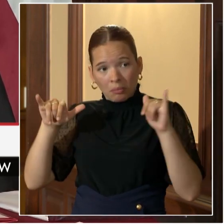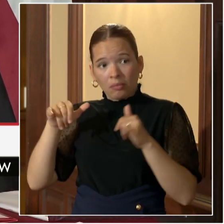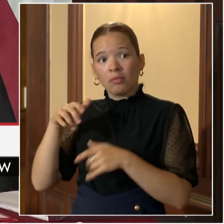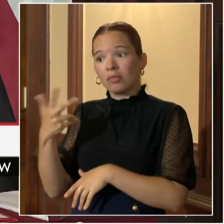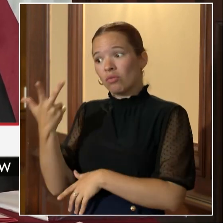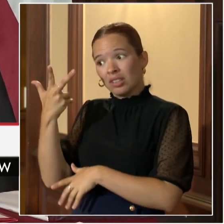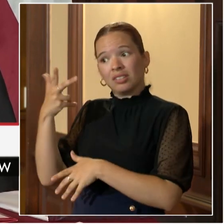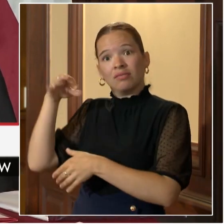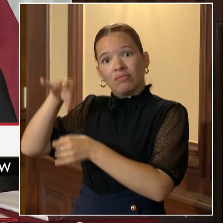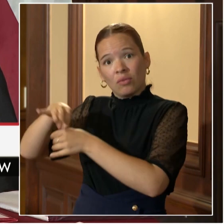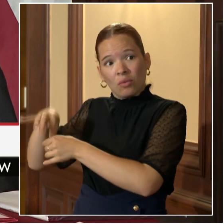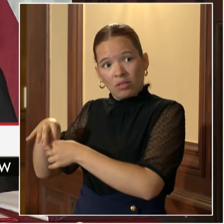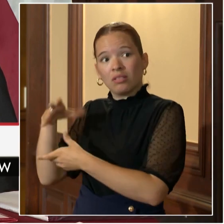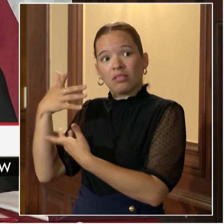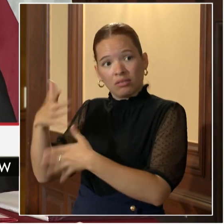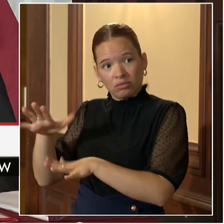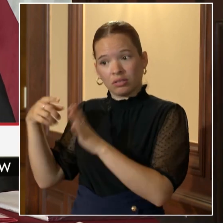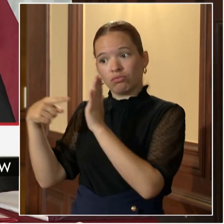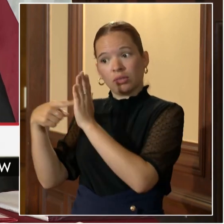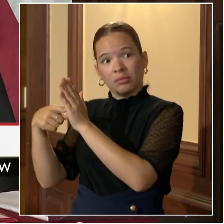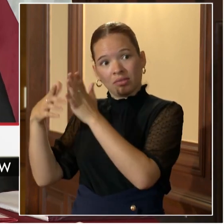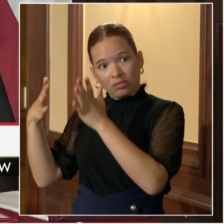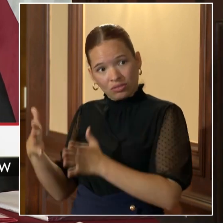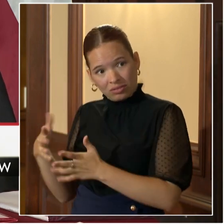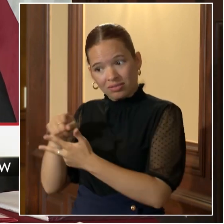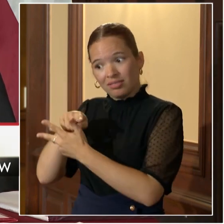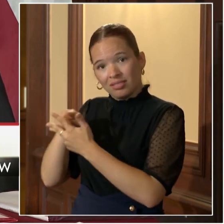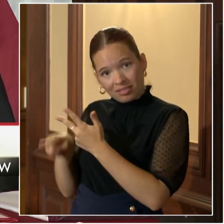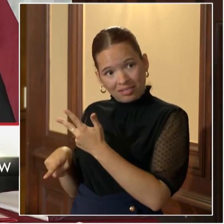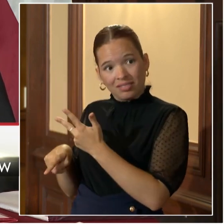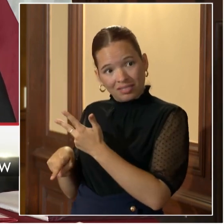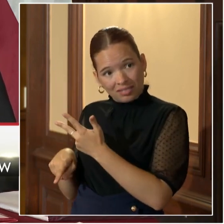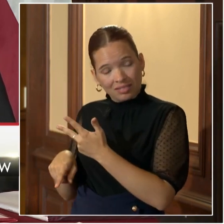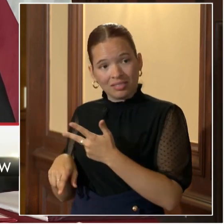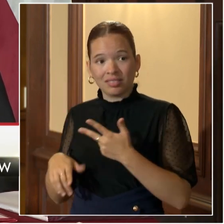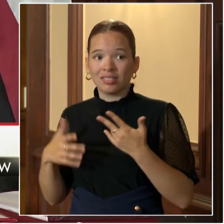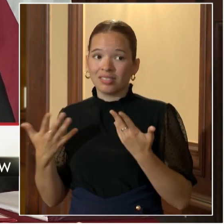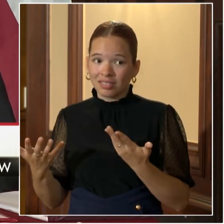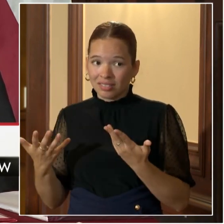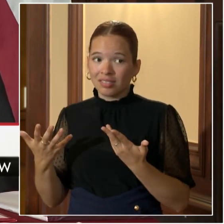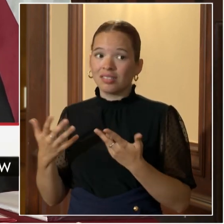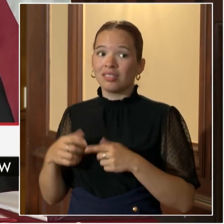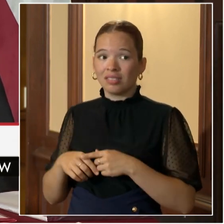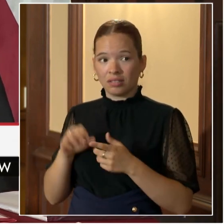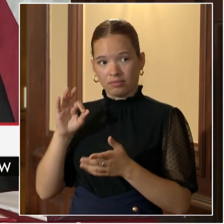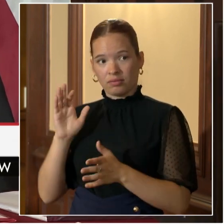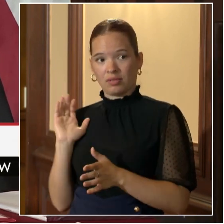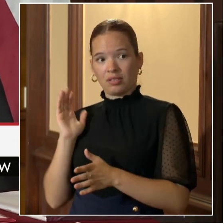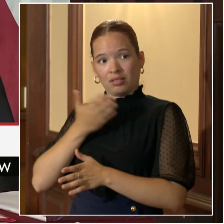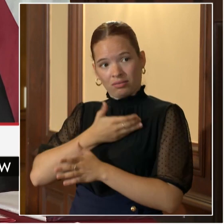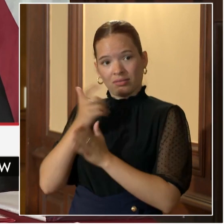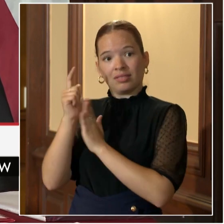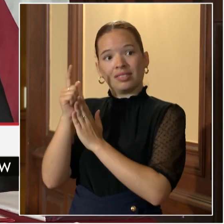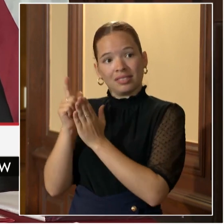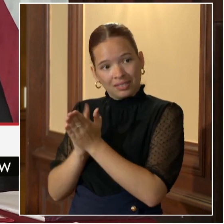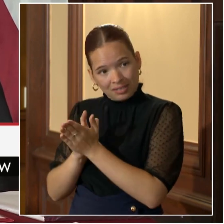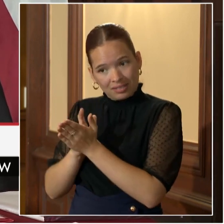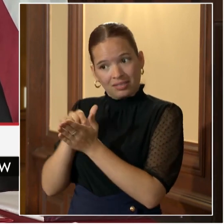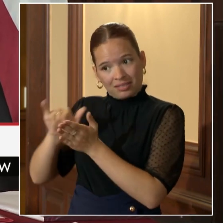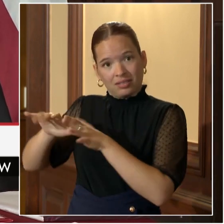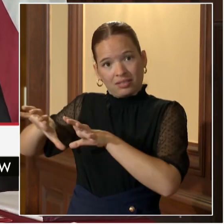that the head of the legislative branch and the head of the executive branch, in other words, me and the mayor, meet with the